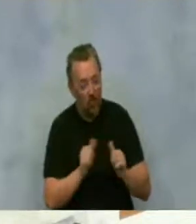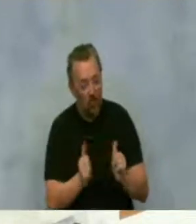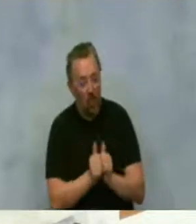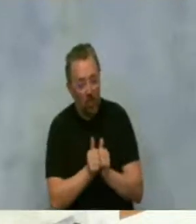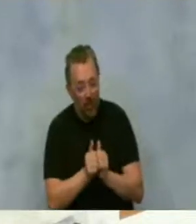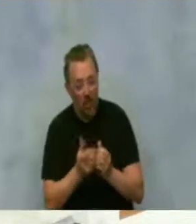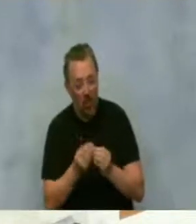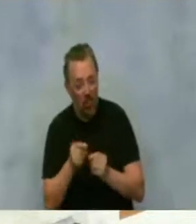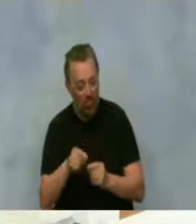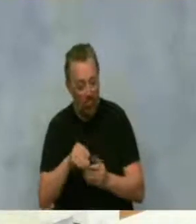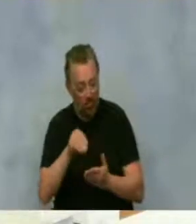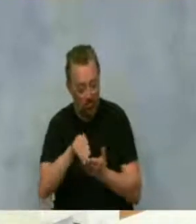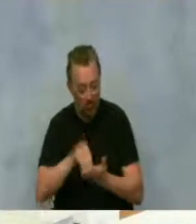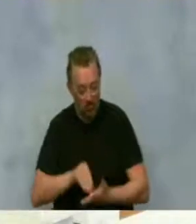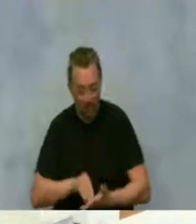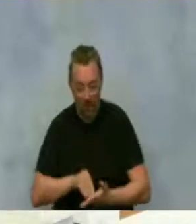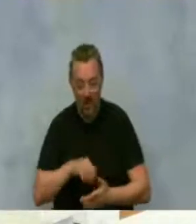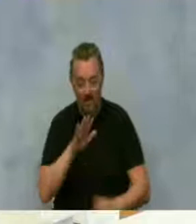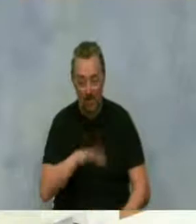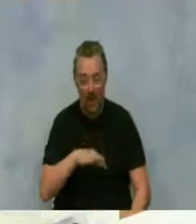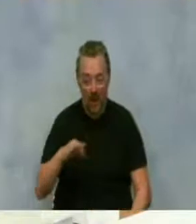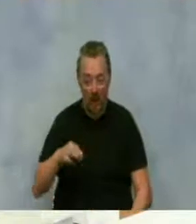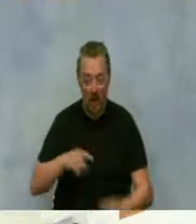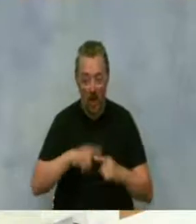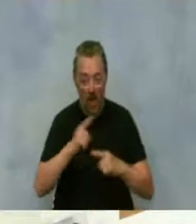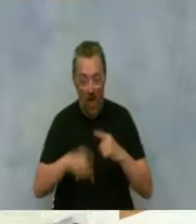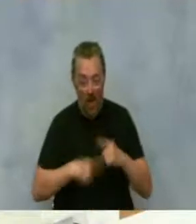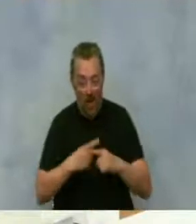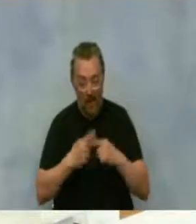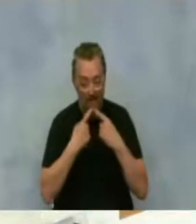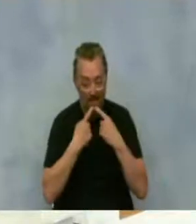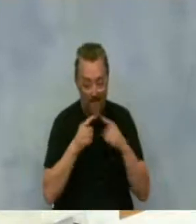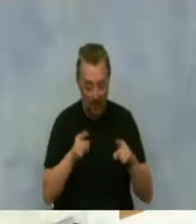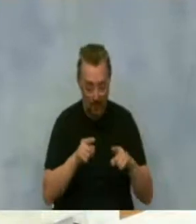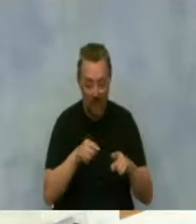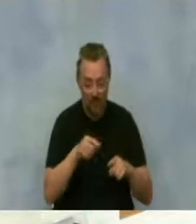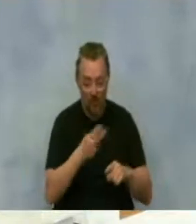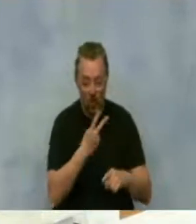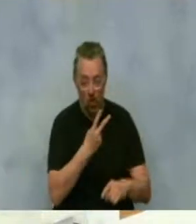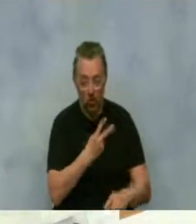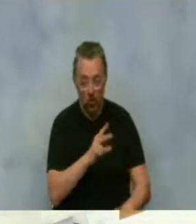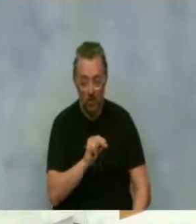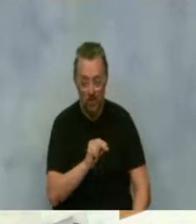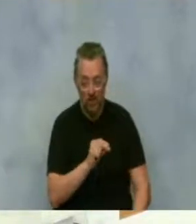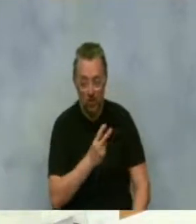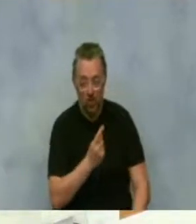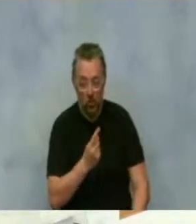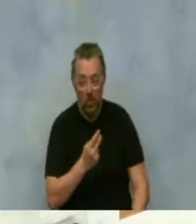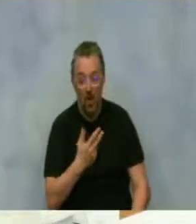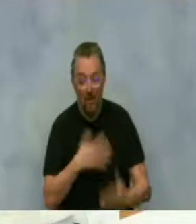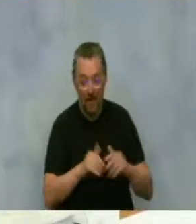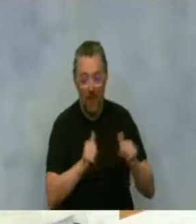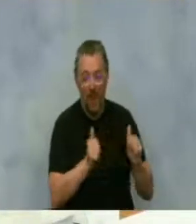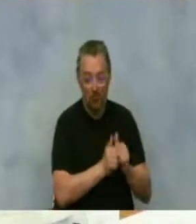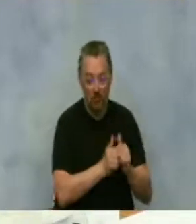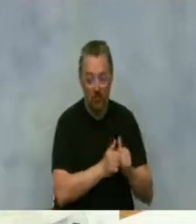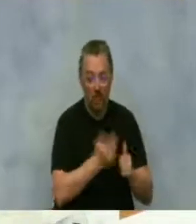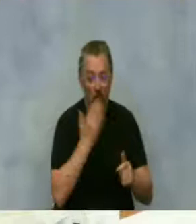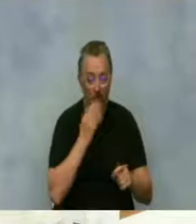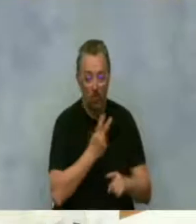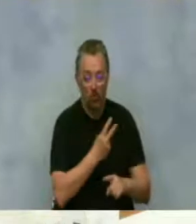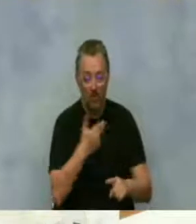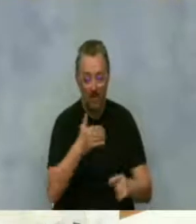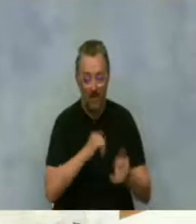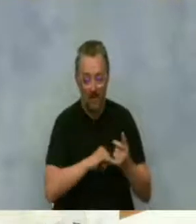breaches. South Lanarkshire's annual assurance statement for 2021 was approved previously by committee on the 29th of